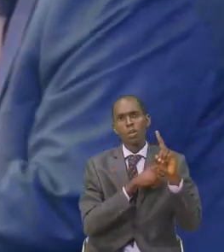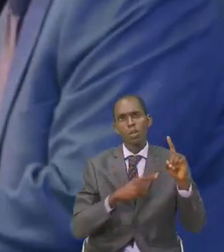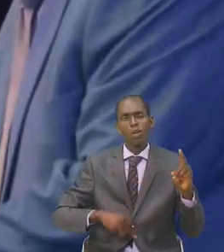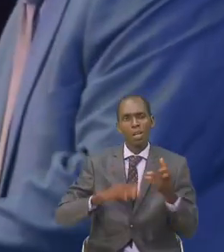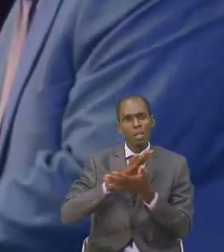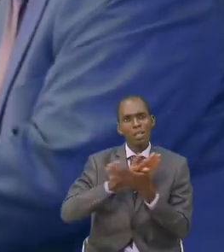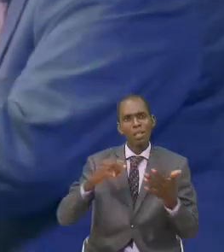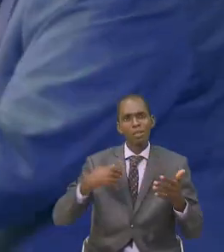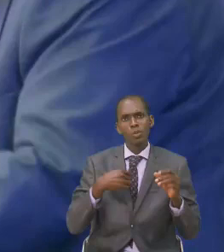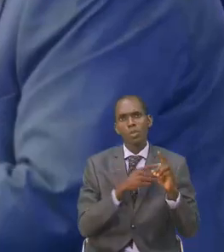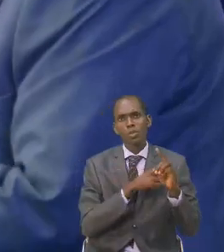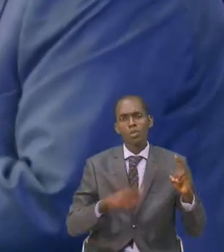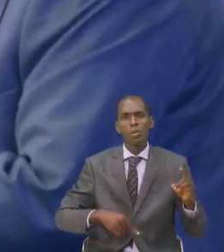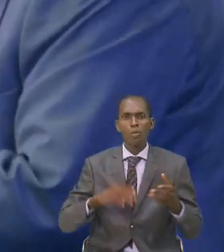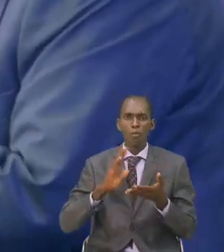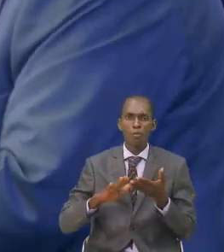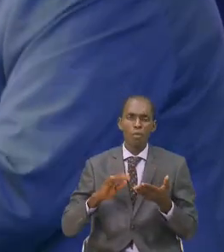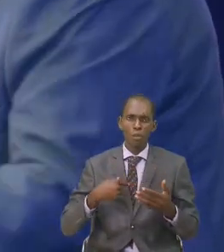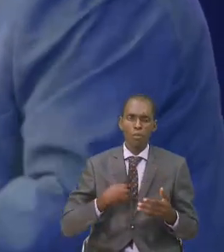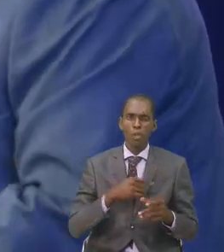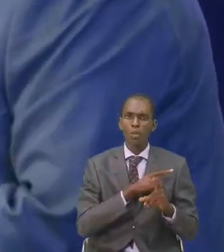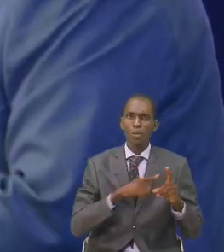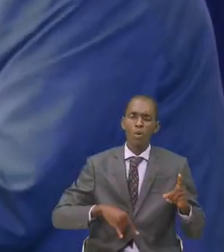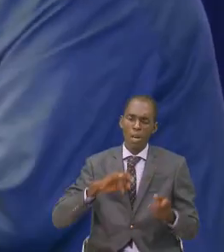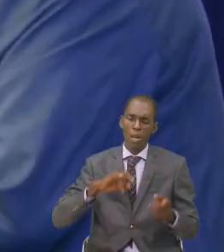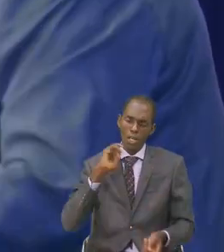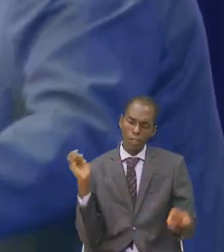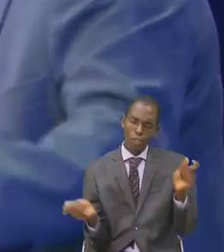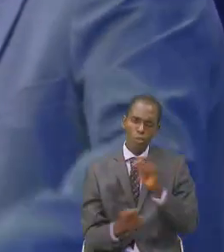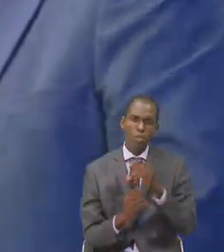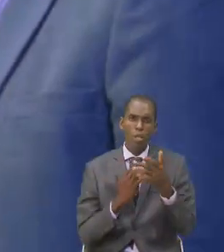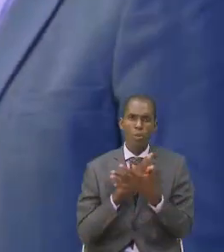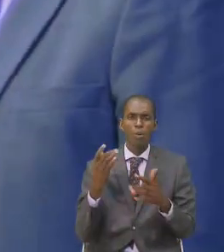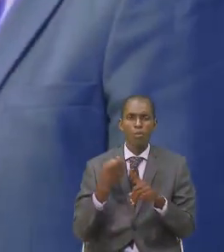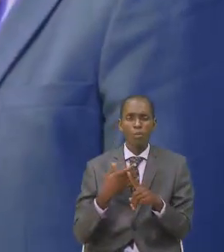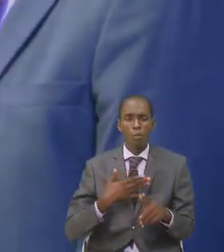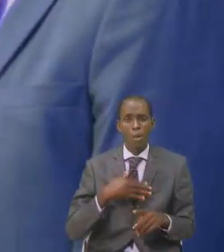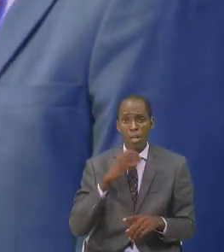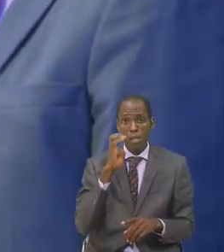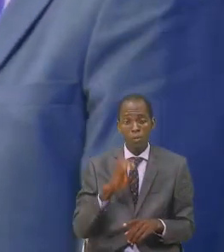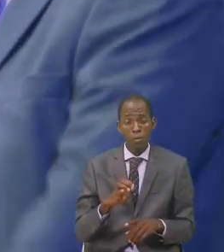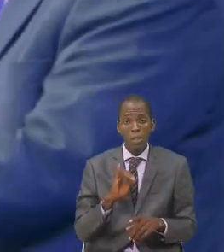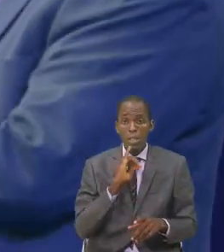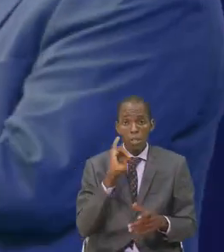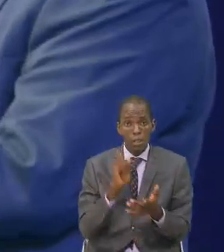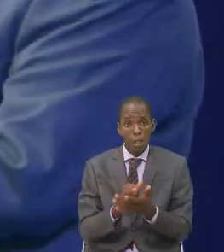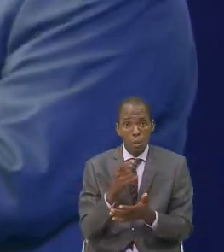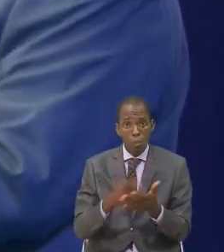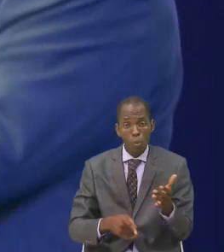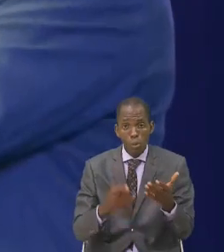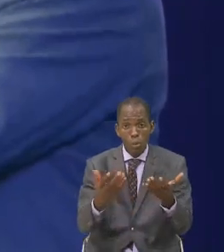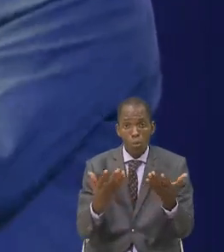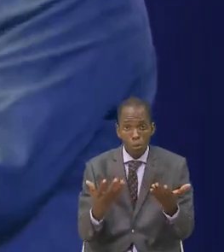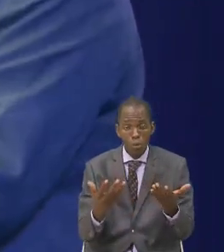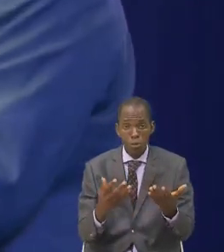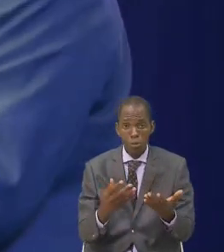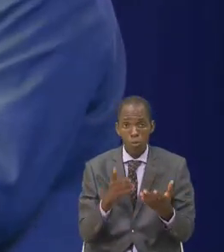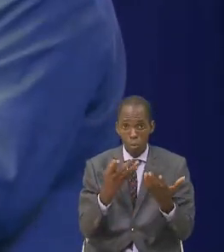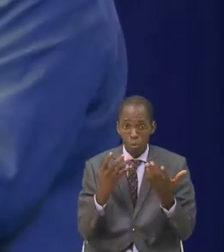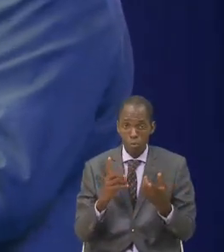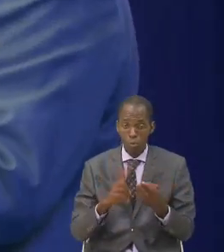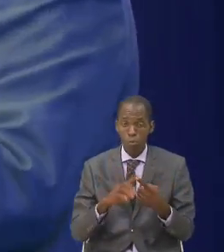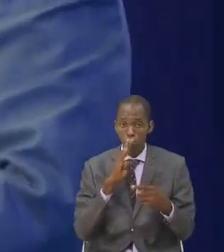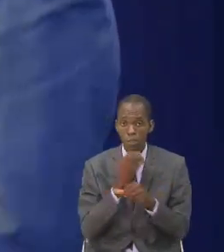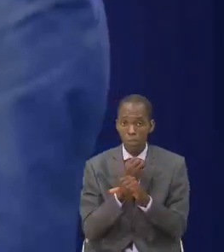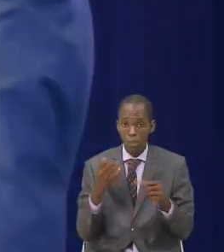Take me, Lord. Cleanse me, Lord. Forgive me, Lord. I turn away from evil. Where are you? The Lord is